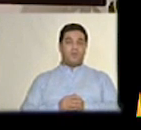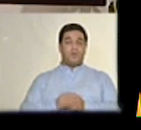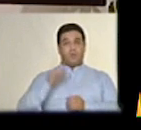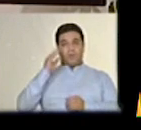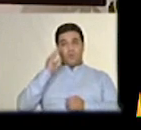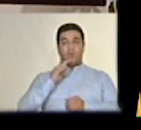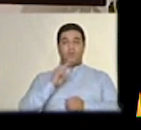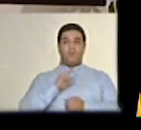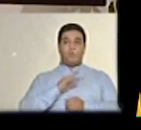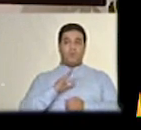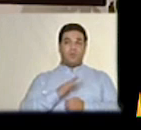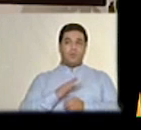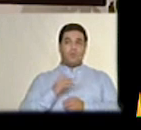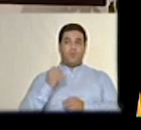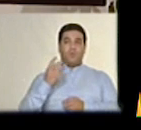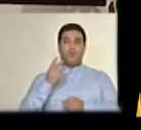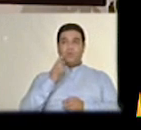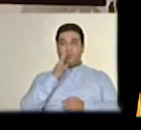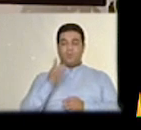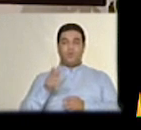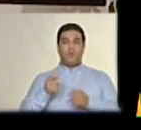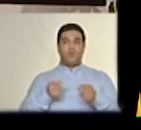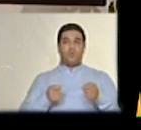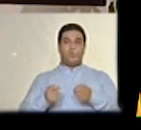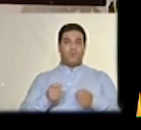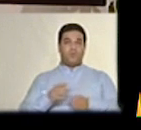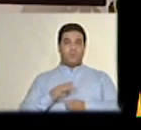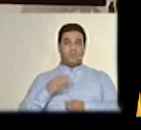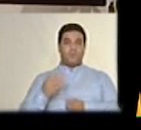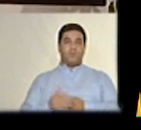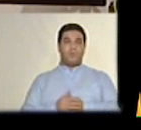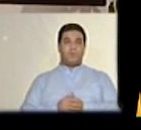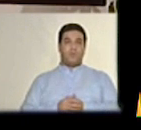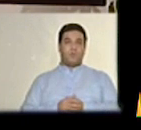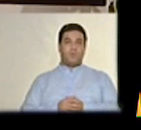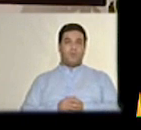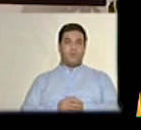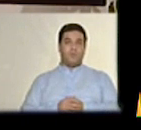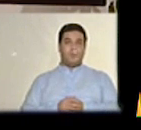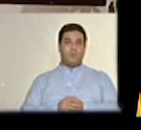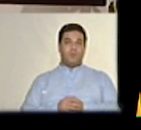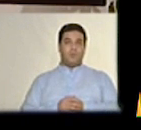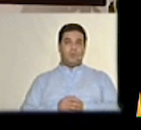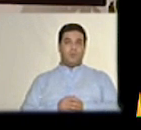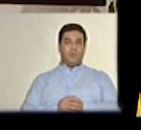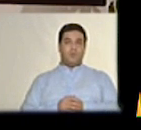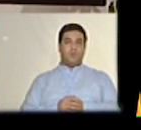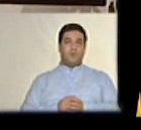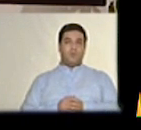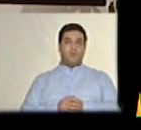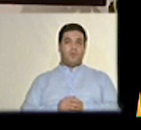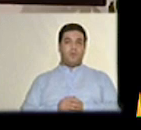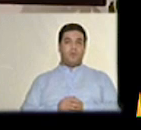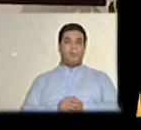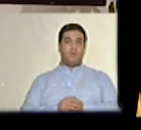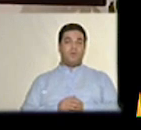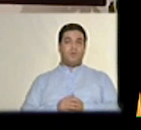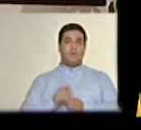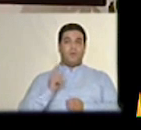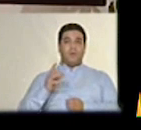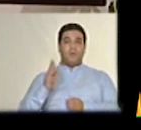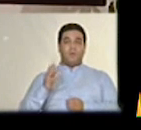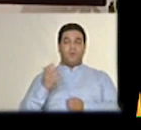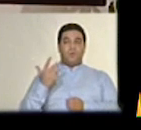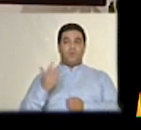Otasi vafot etib, 12 yoshda taxtni boshqarishga majbur bo'ladi. Keyingi yilda, ya'ni